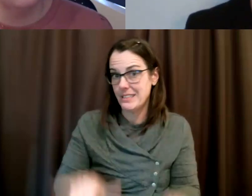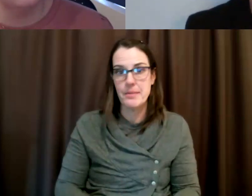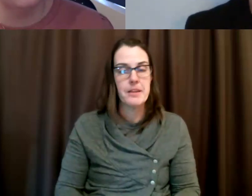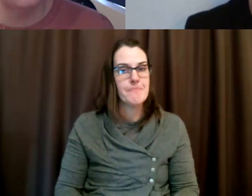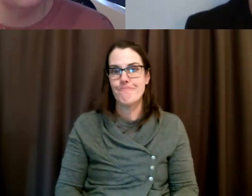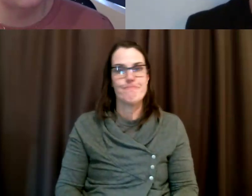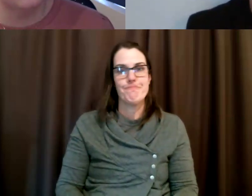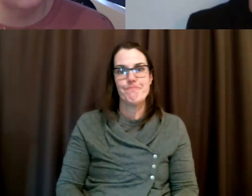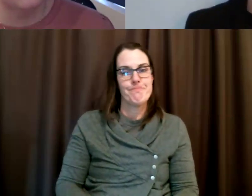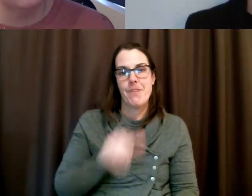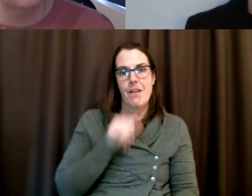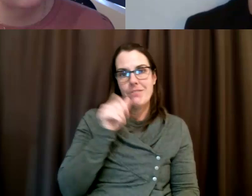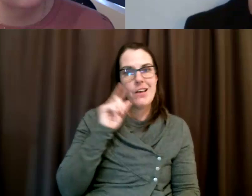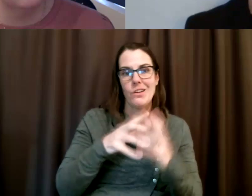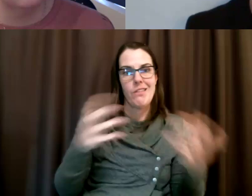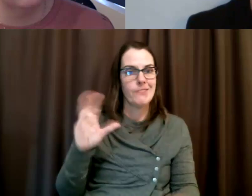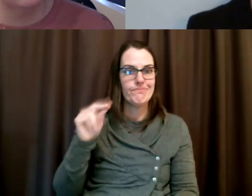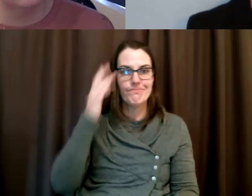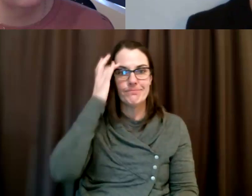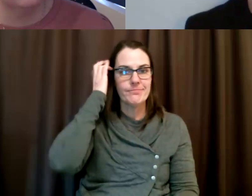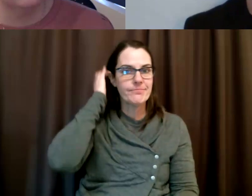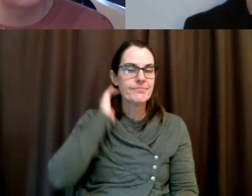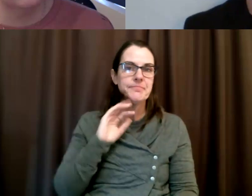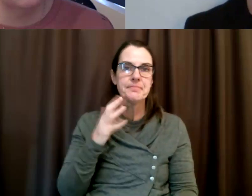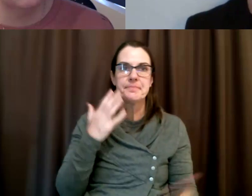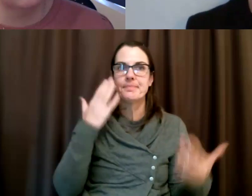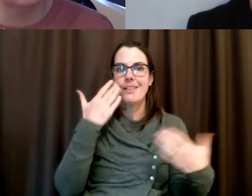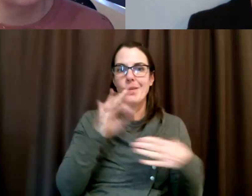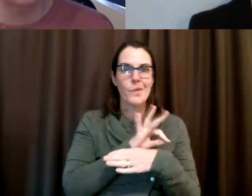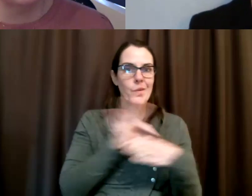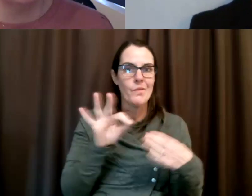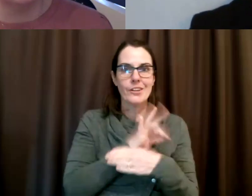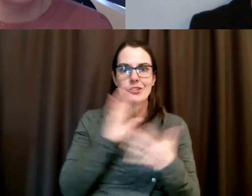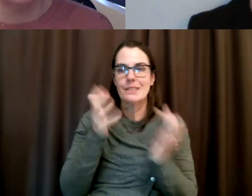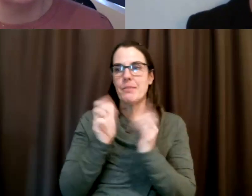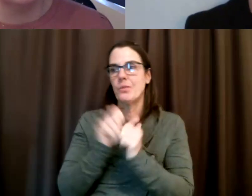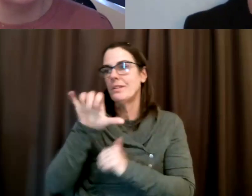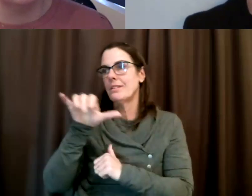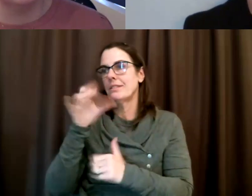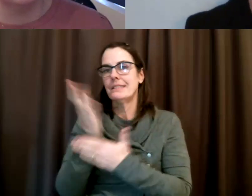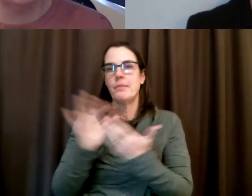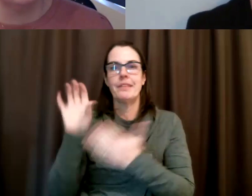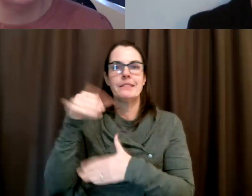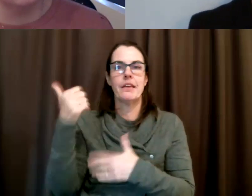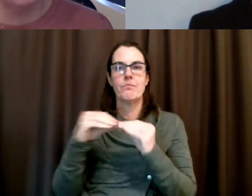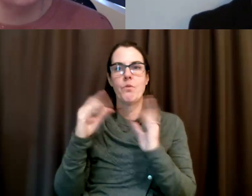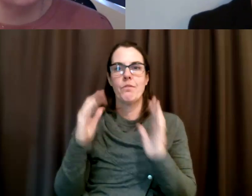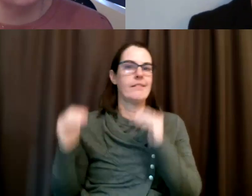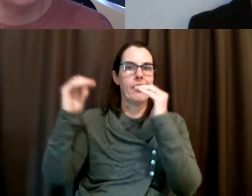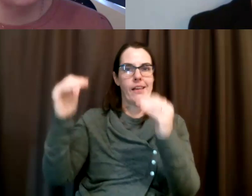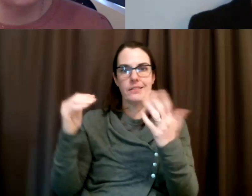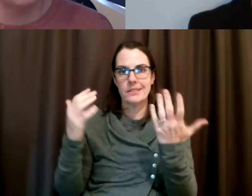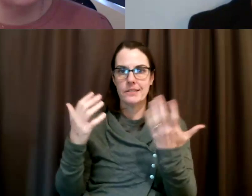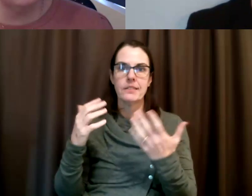Not much. I don't know what its functionality is compared to some of these, I guess, more advanced